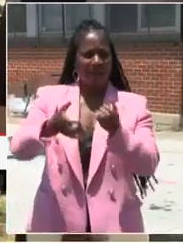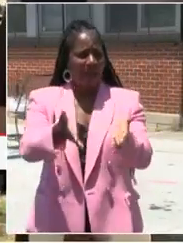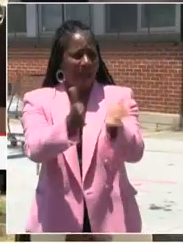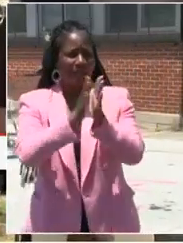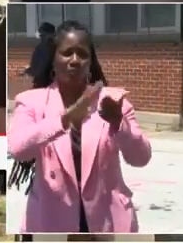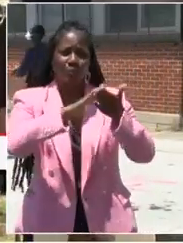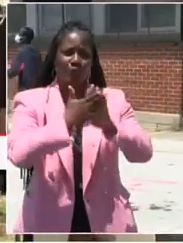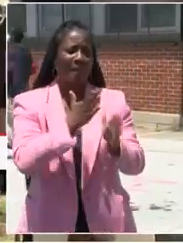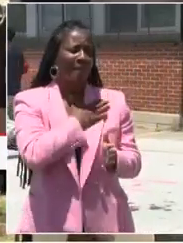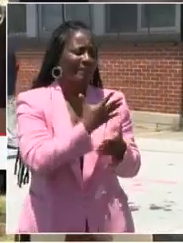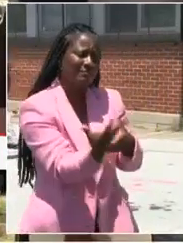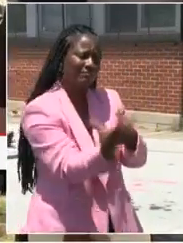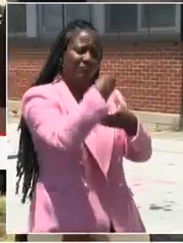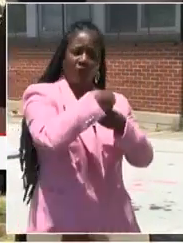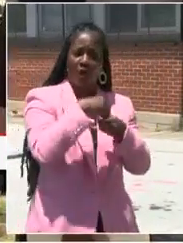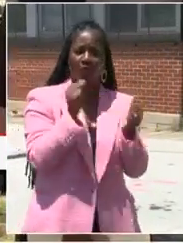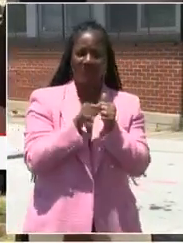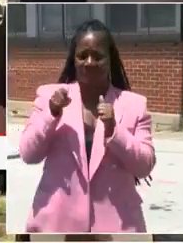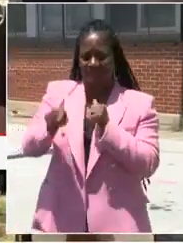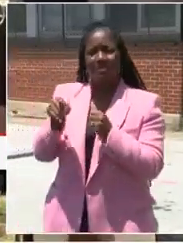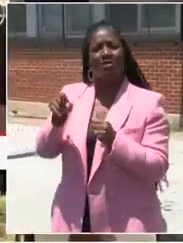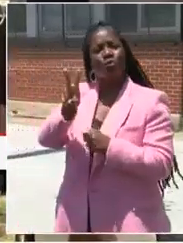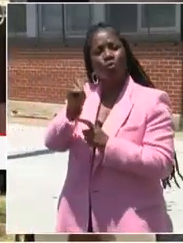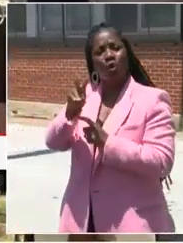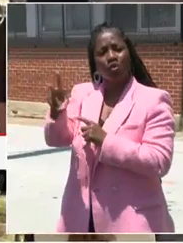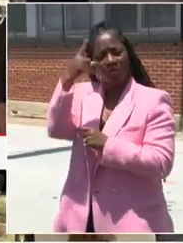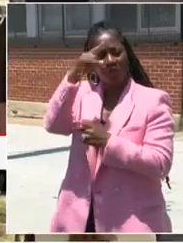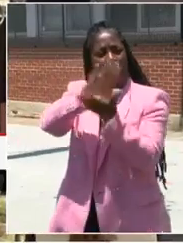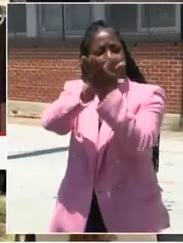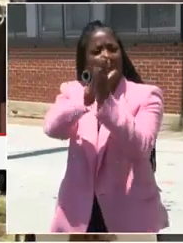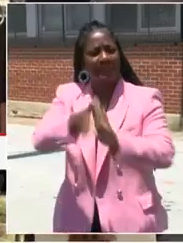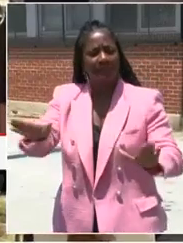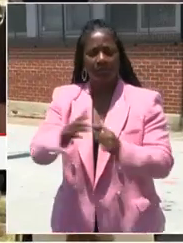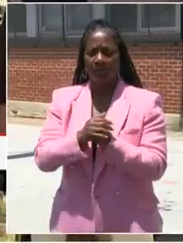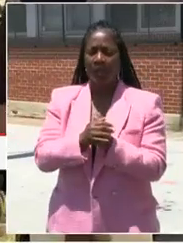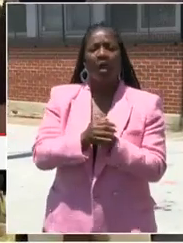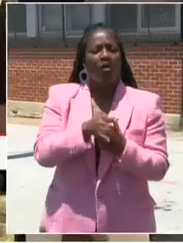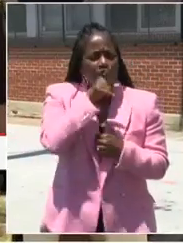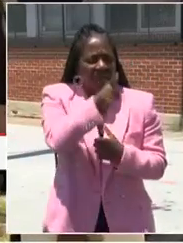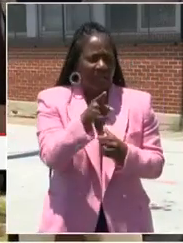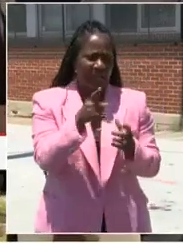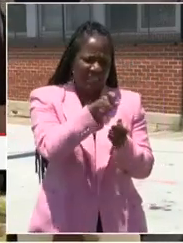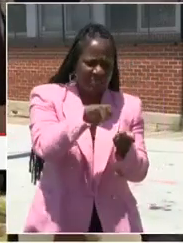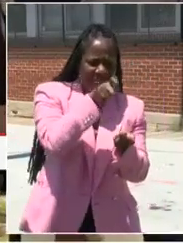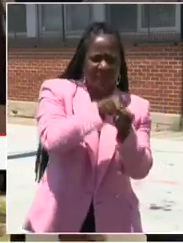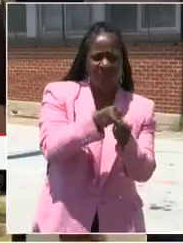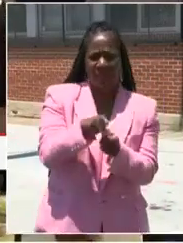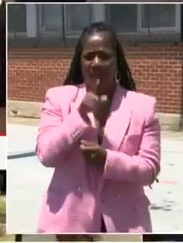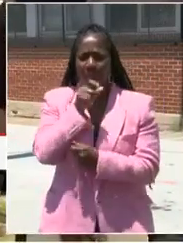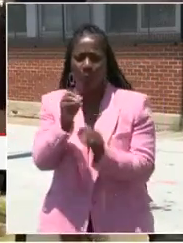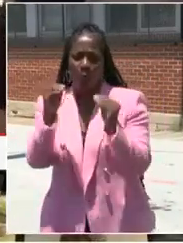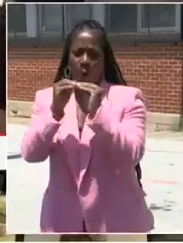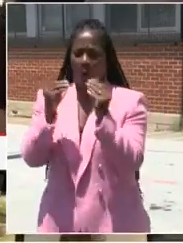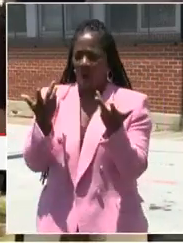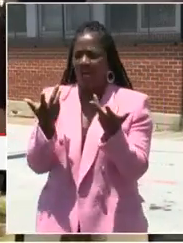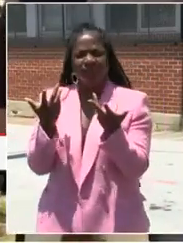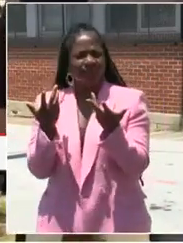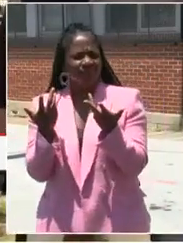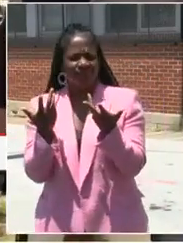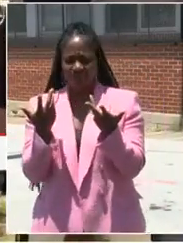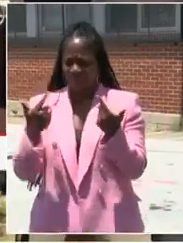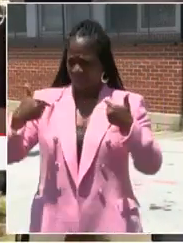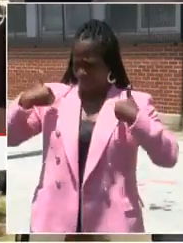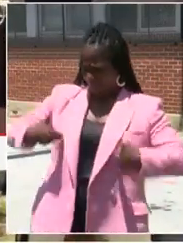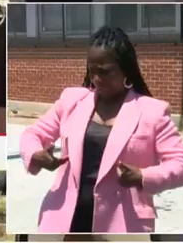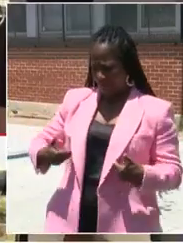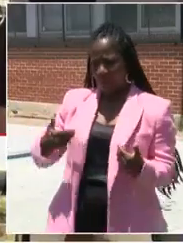community to be involved in a specific but also organic way, to just say, I'm for peace.